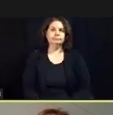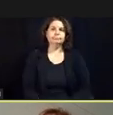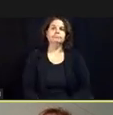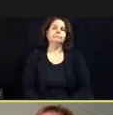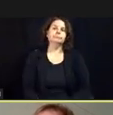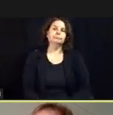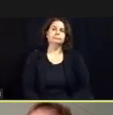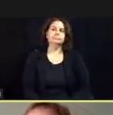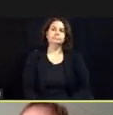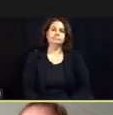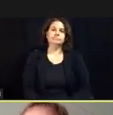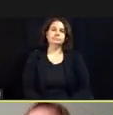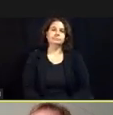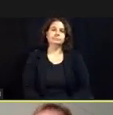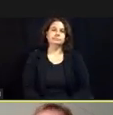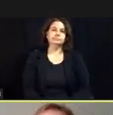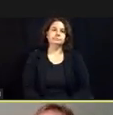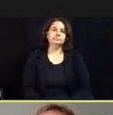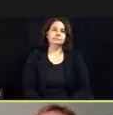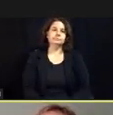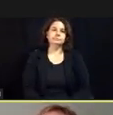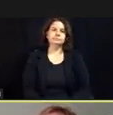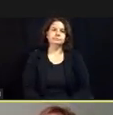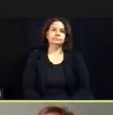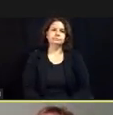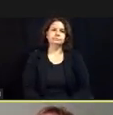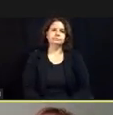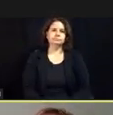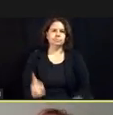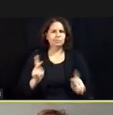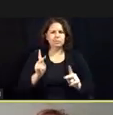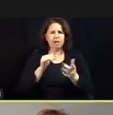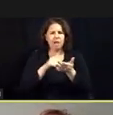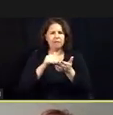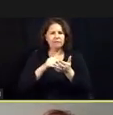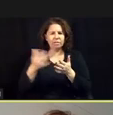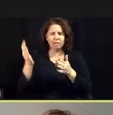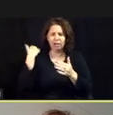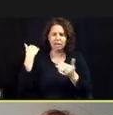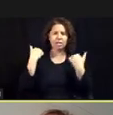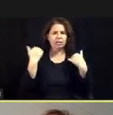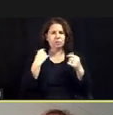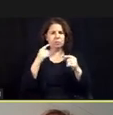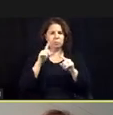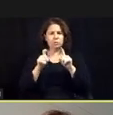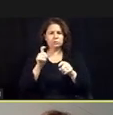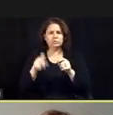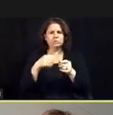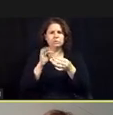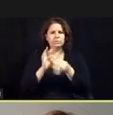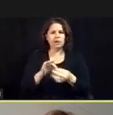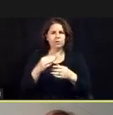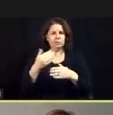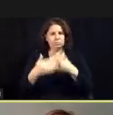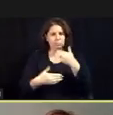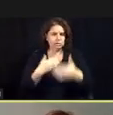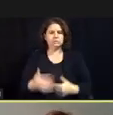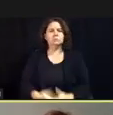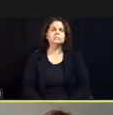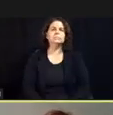So there's been a lot of questions about this process, and it's complex, methodologically, and I hope I can simplify it for